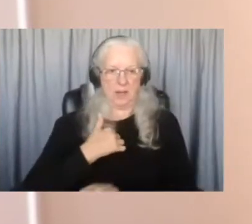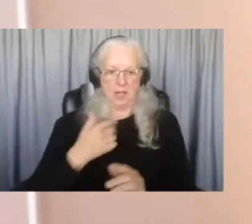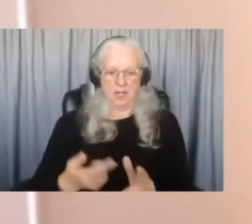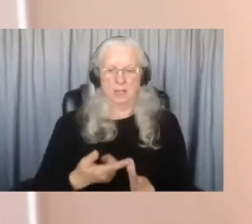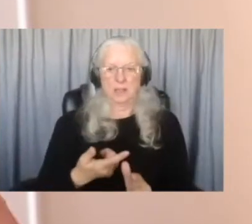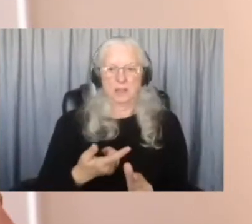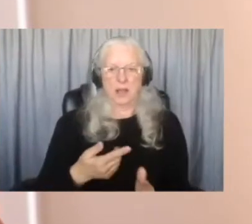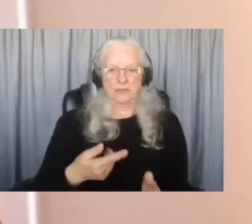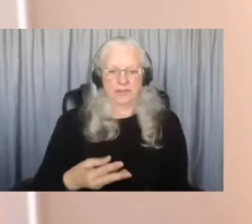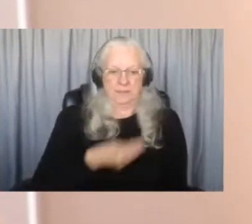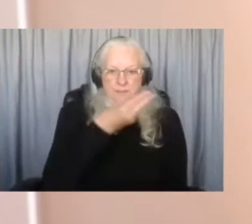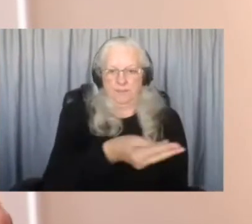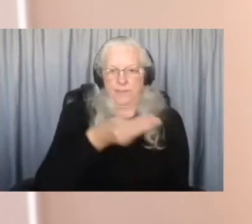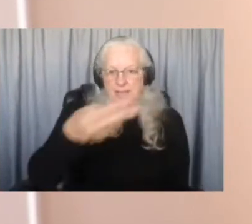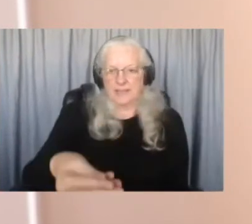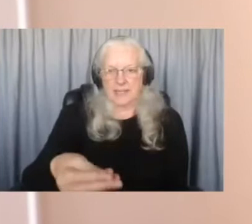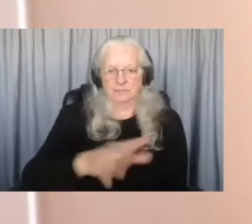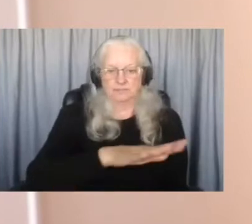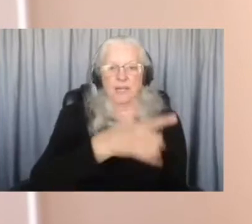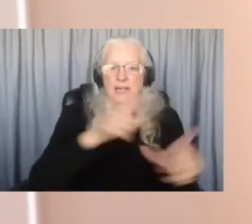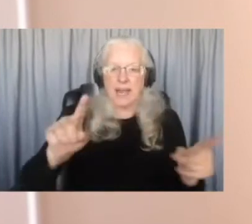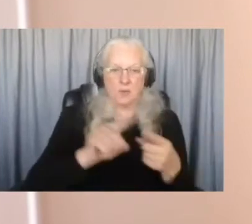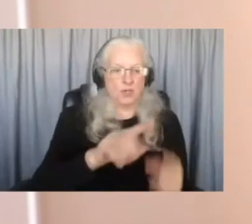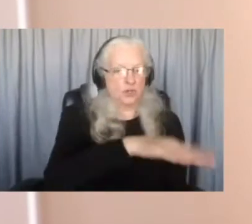grandchildren. There's a block there. And